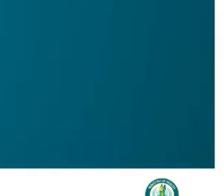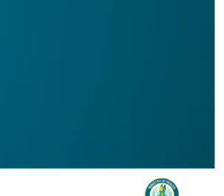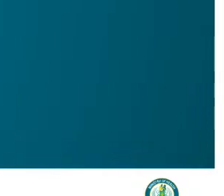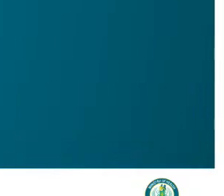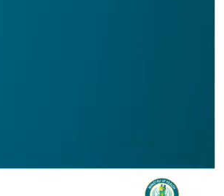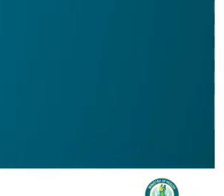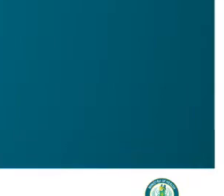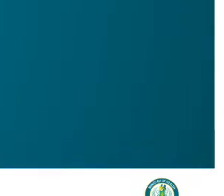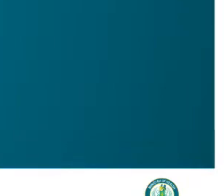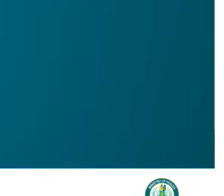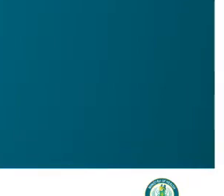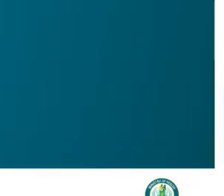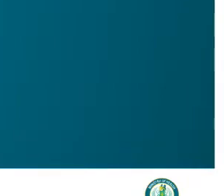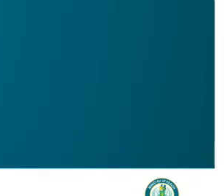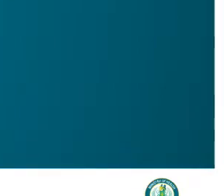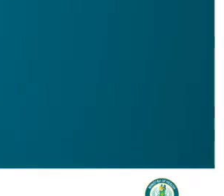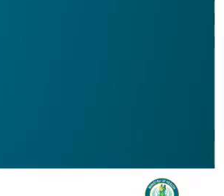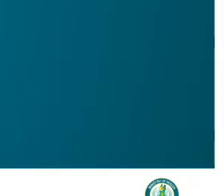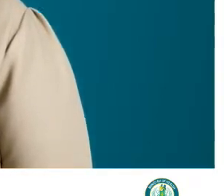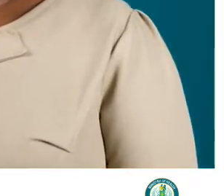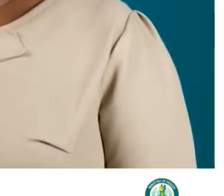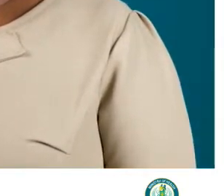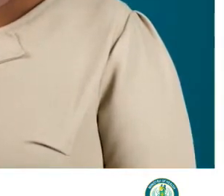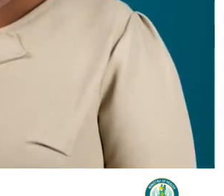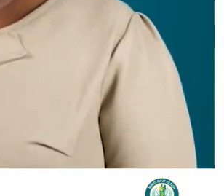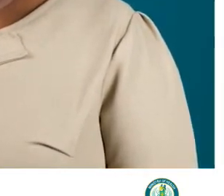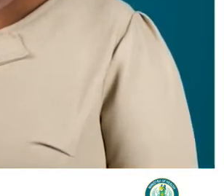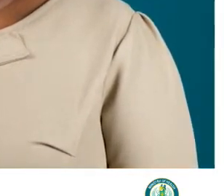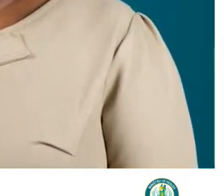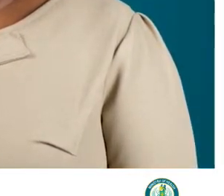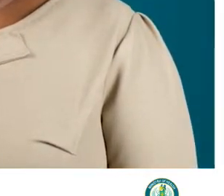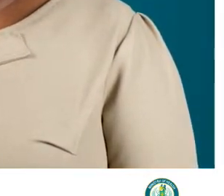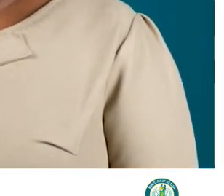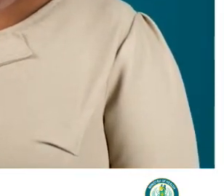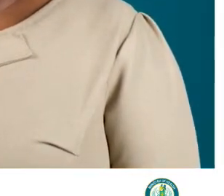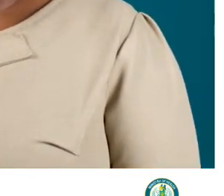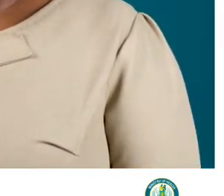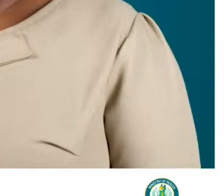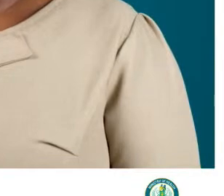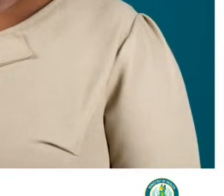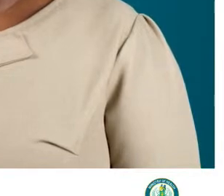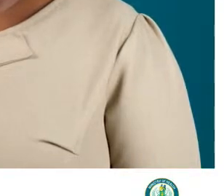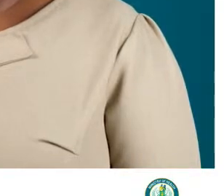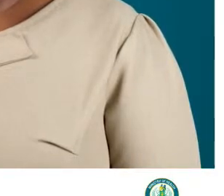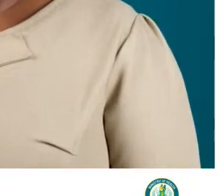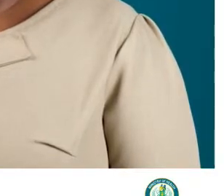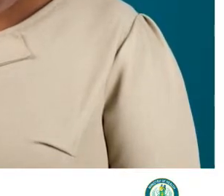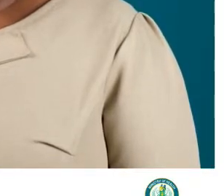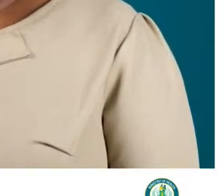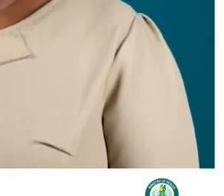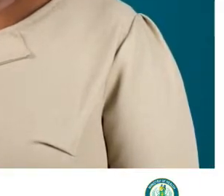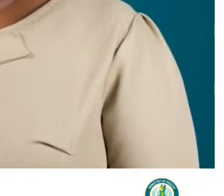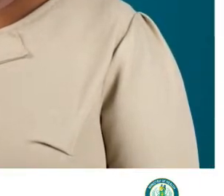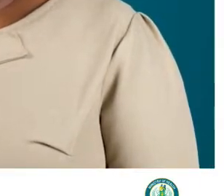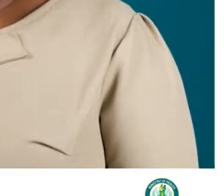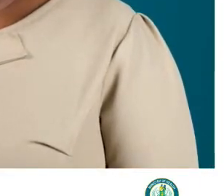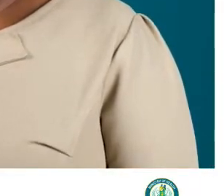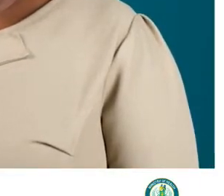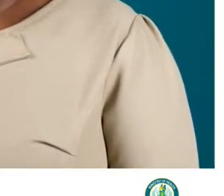seek medical care immediately. Rest at home and do not visit the food vendors,